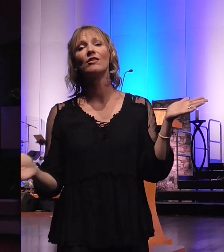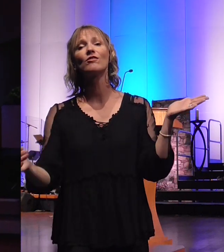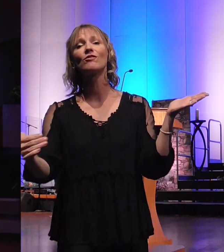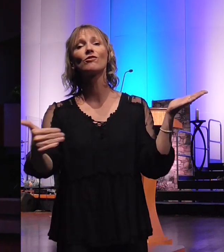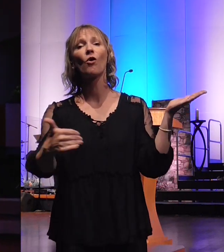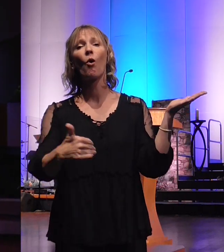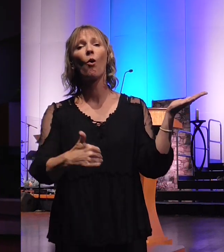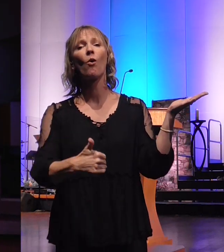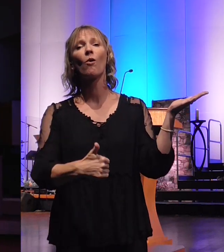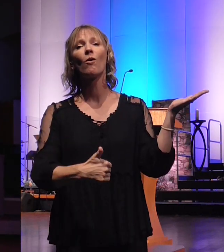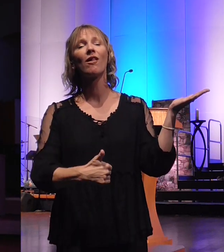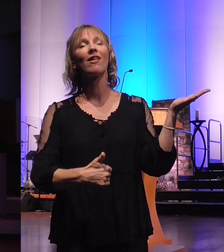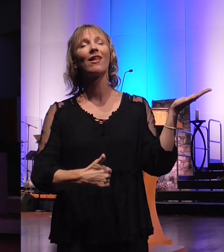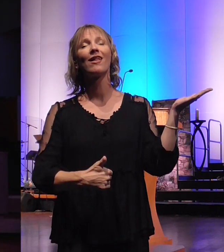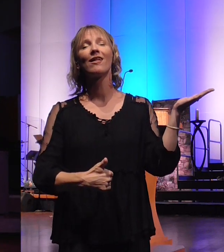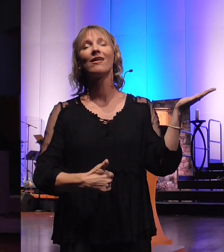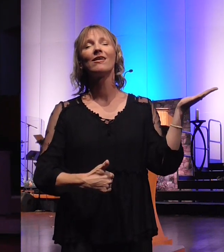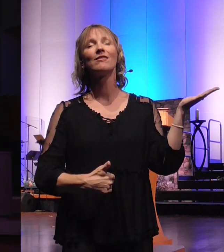my soul.